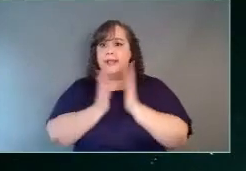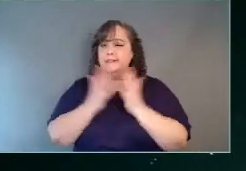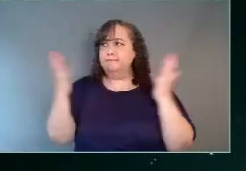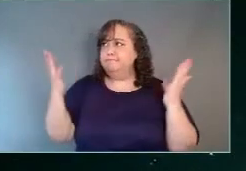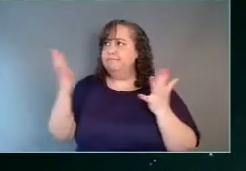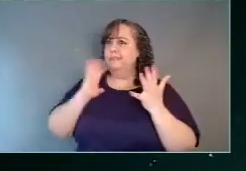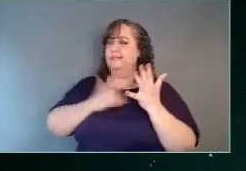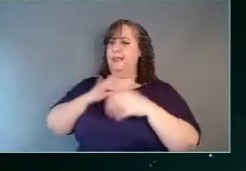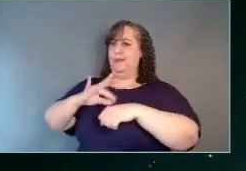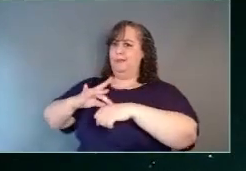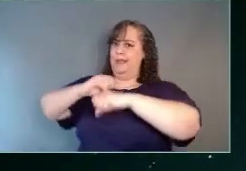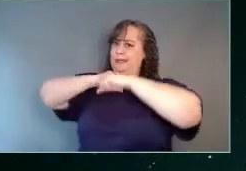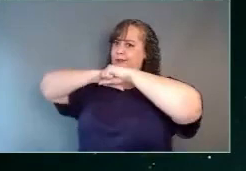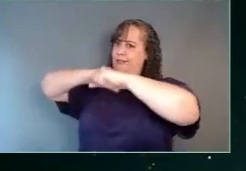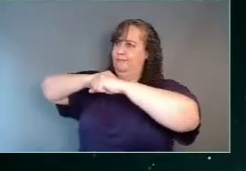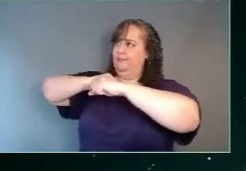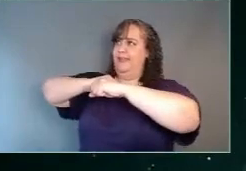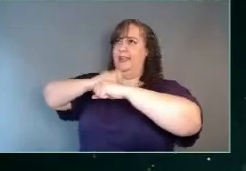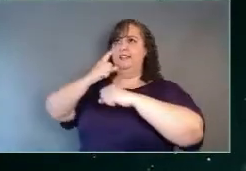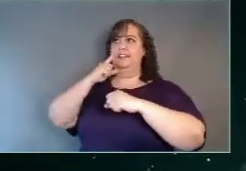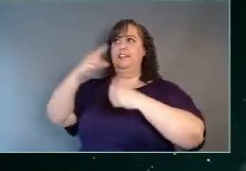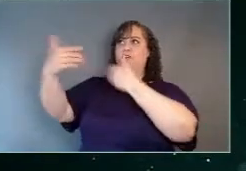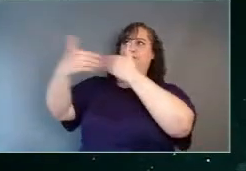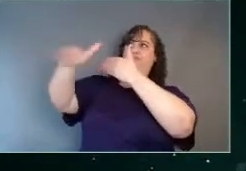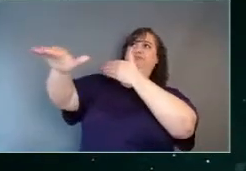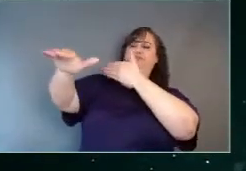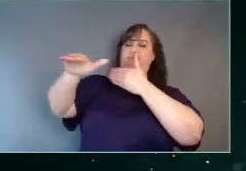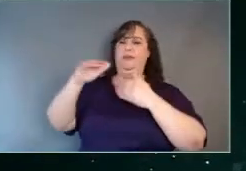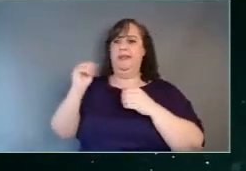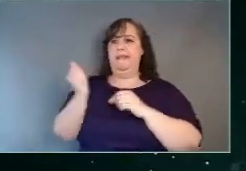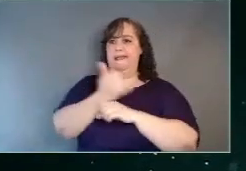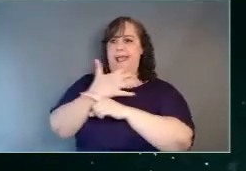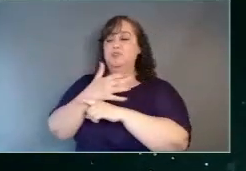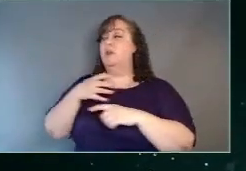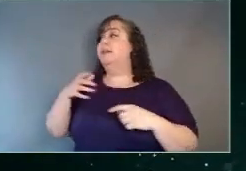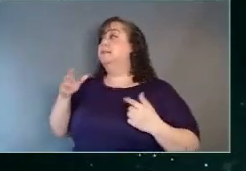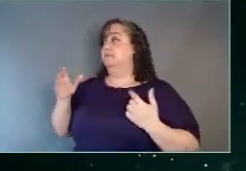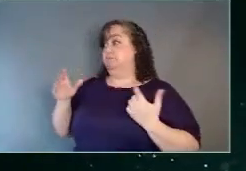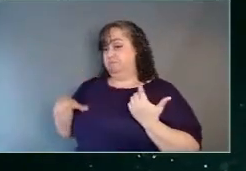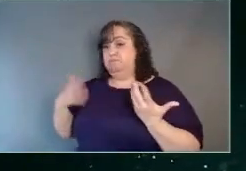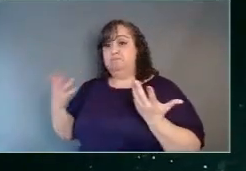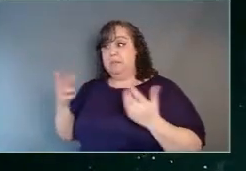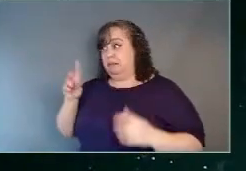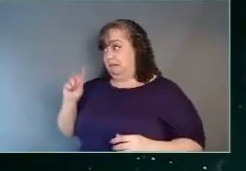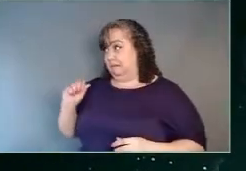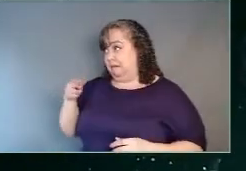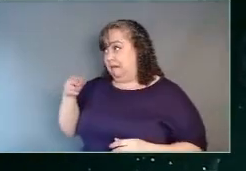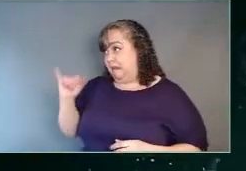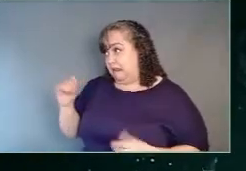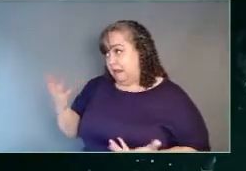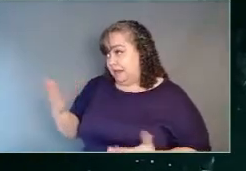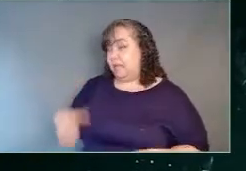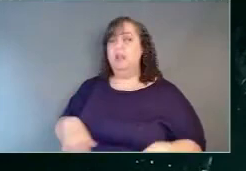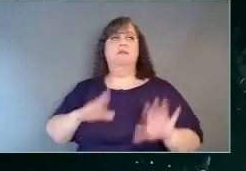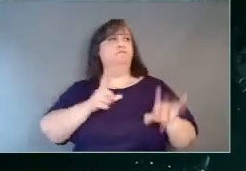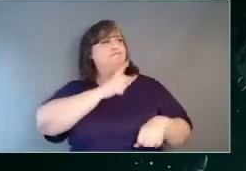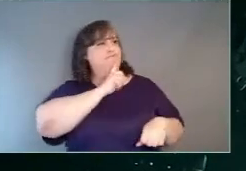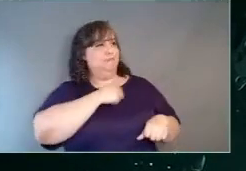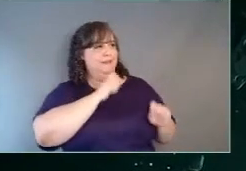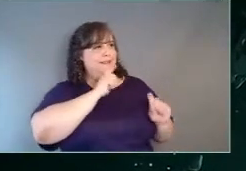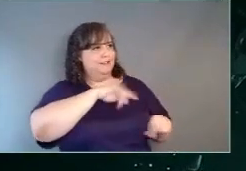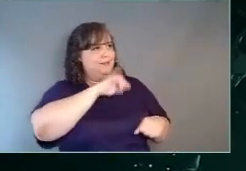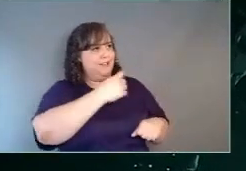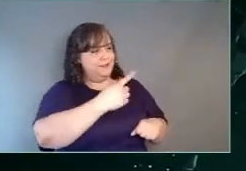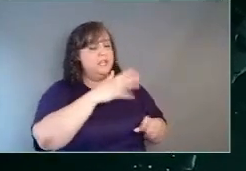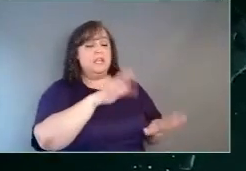one? Sure, I'd be happy to build on what Tarek said earlier. So there is a couple of different ways that we